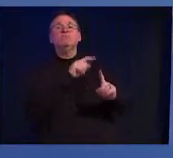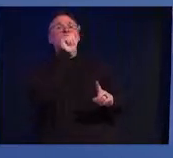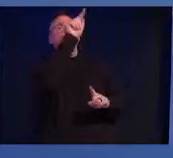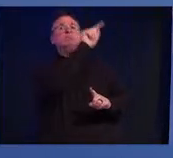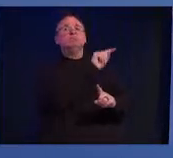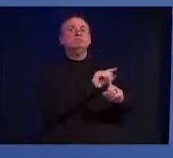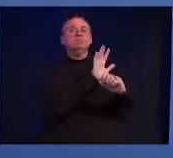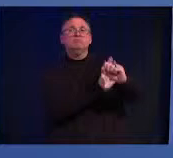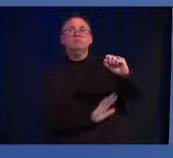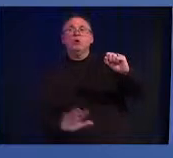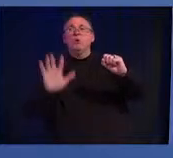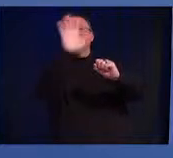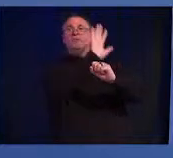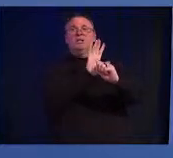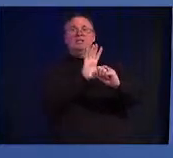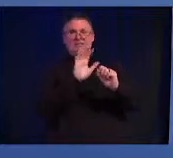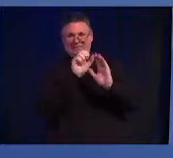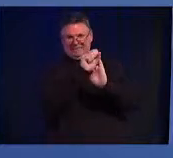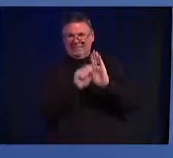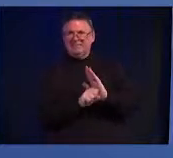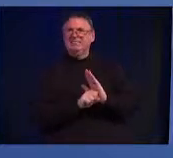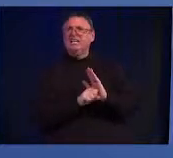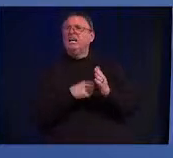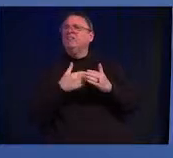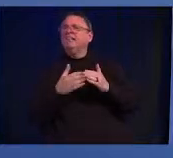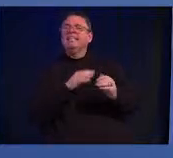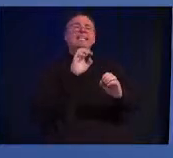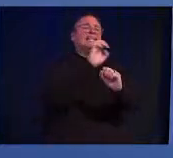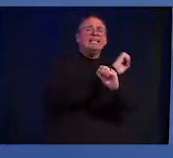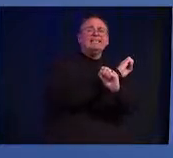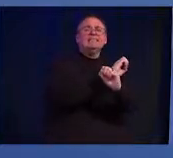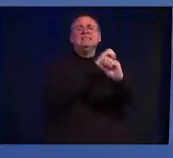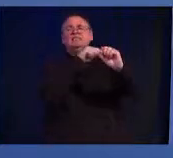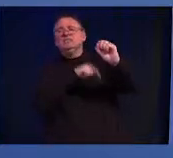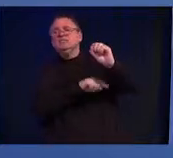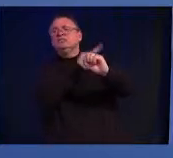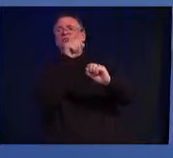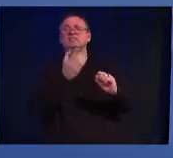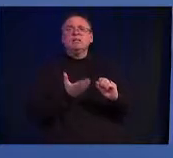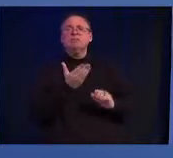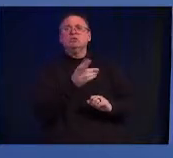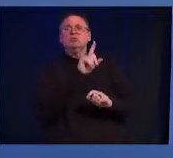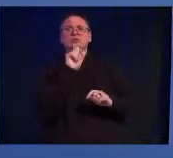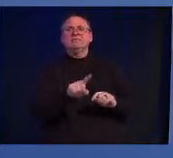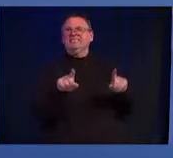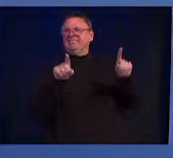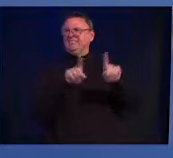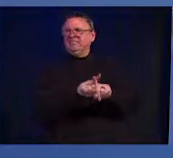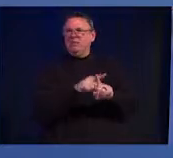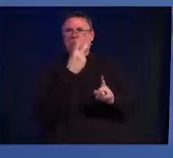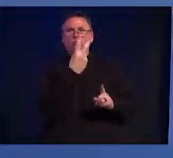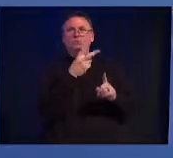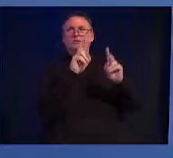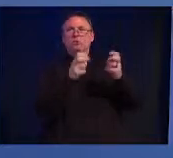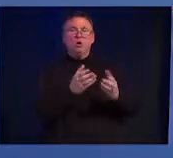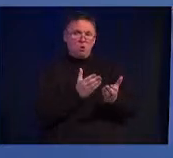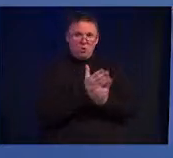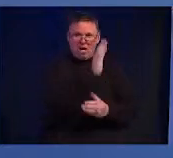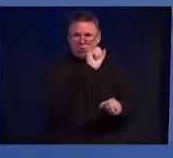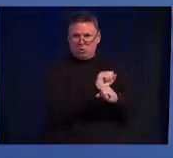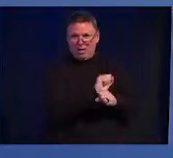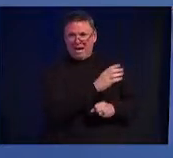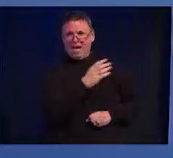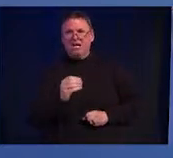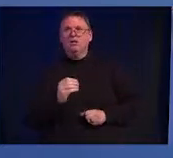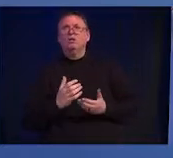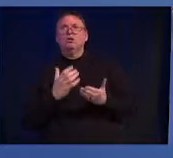Dairedale, LaPorte, East Chicago, and Winnemac submitted questions on the same two topics, right to work and prevailing wage